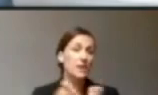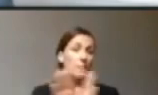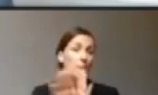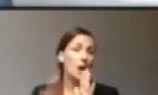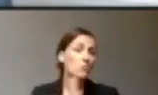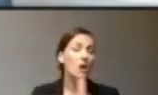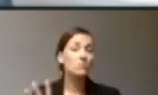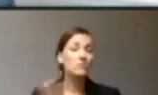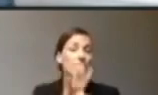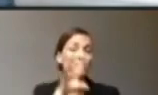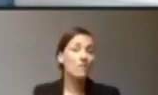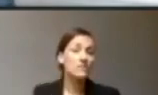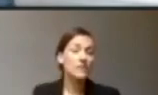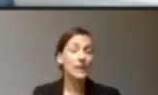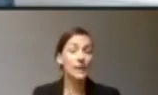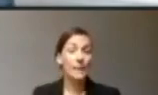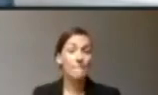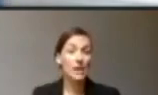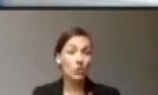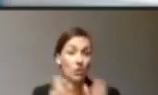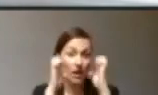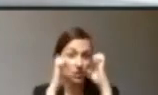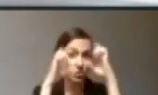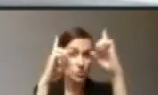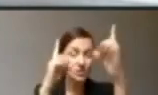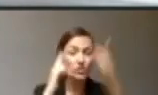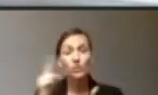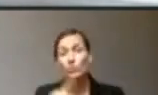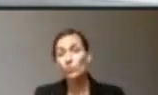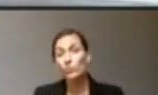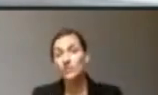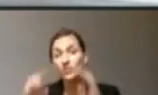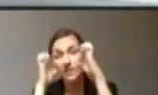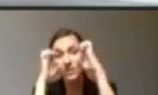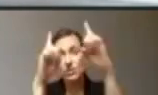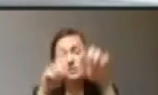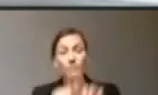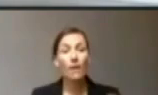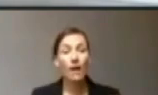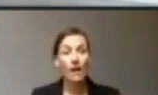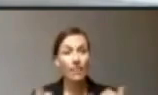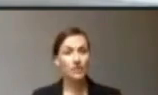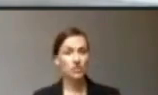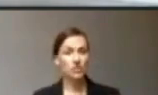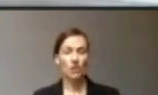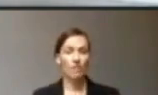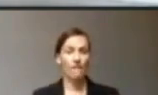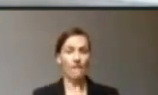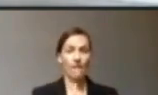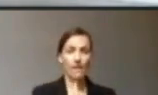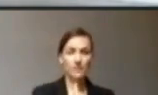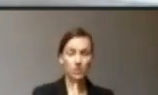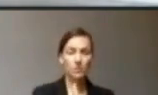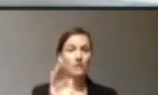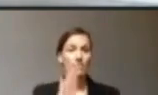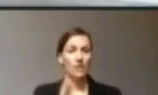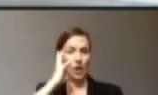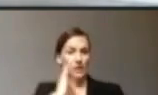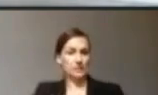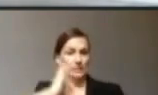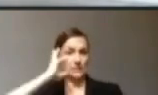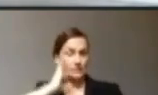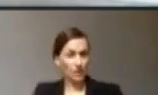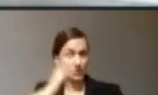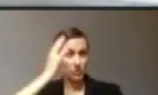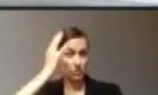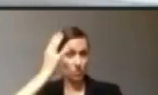in medical education or research education, but they're still experts. They have their lived experiences as a cancer